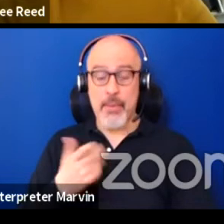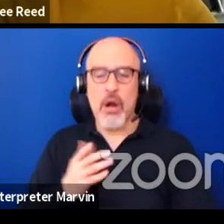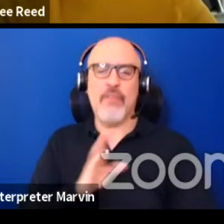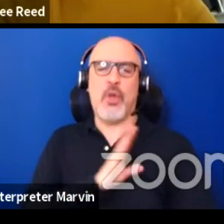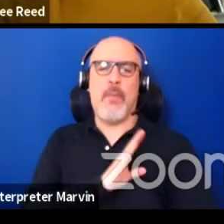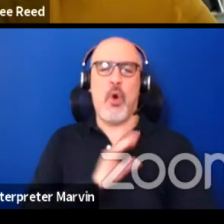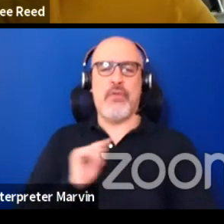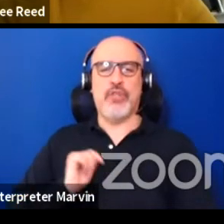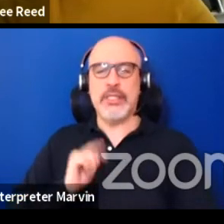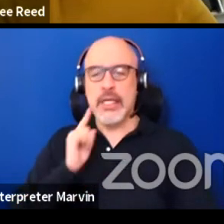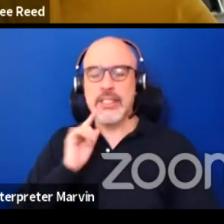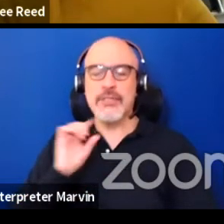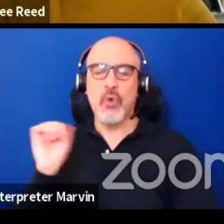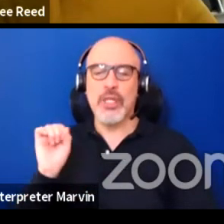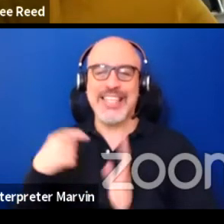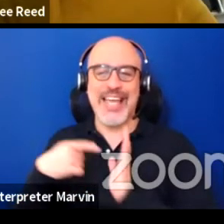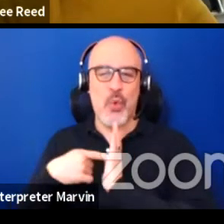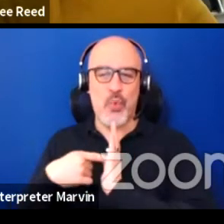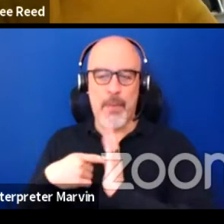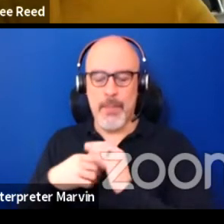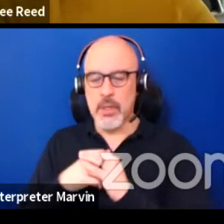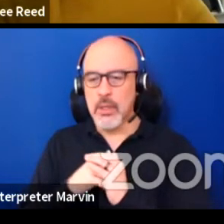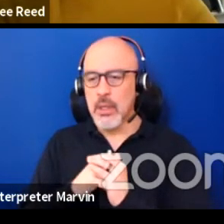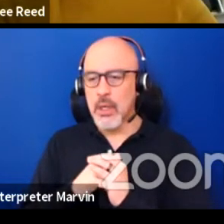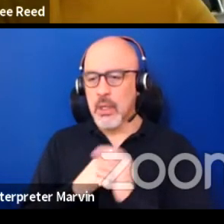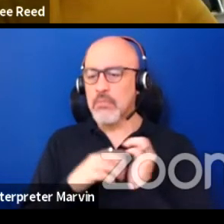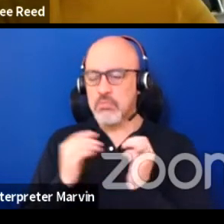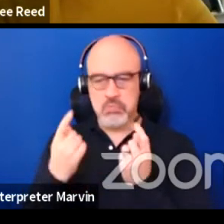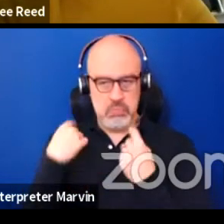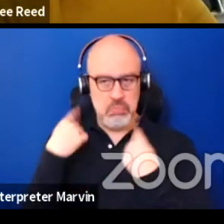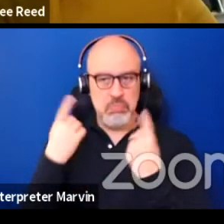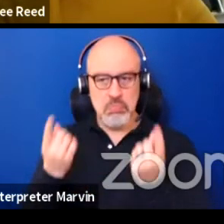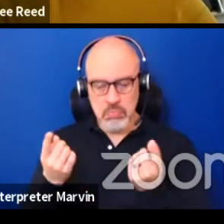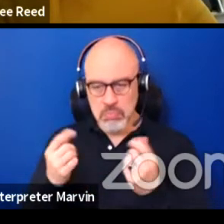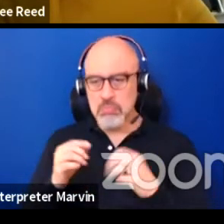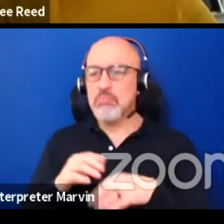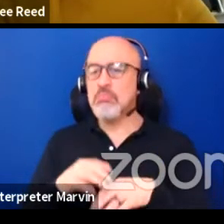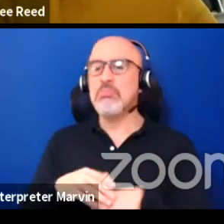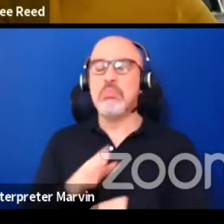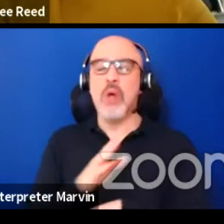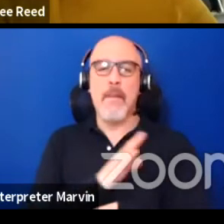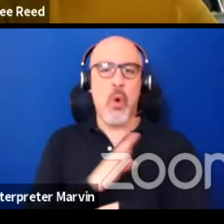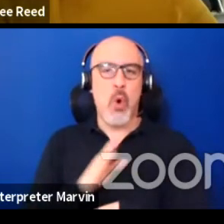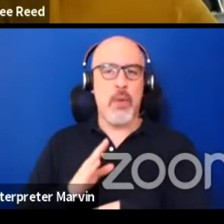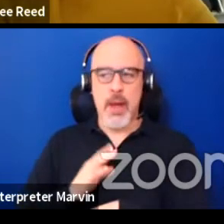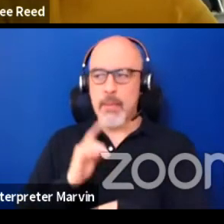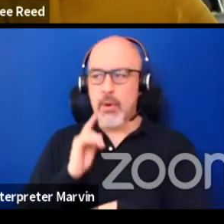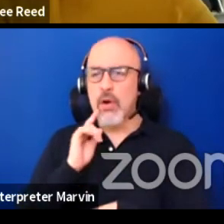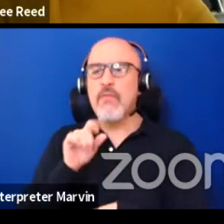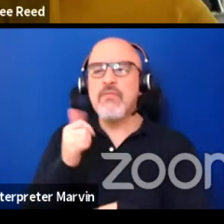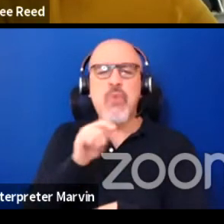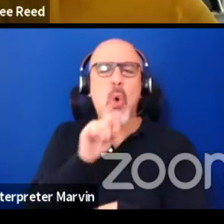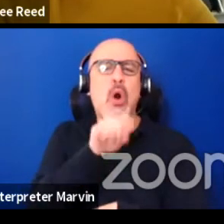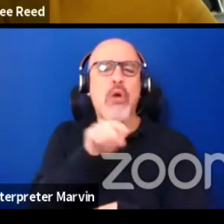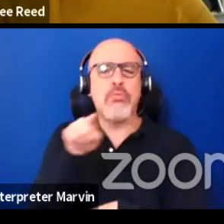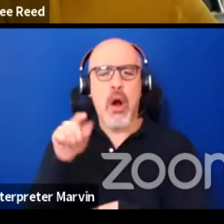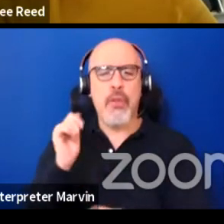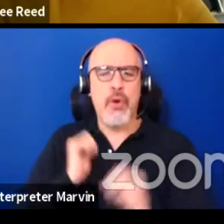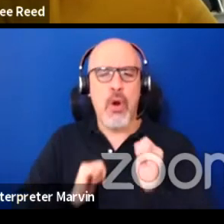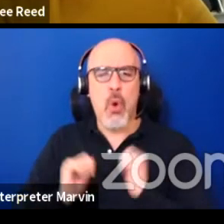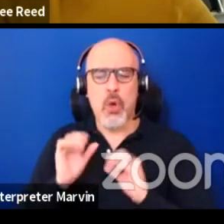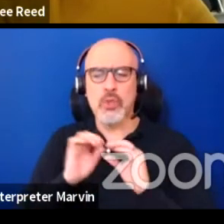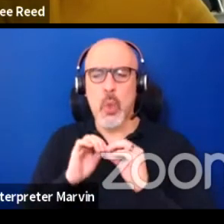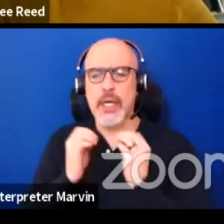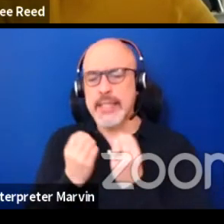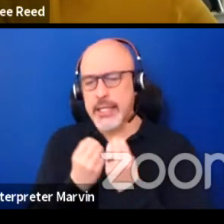for the Seattle Rep, and have been a board member for other arts